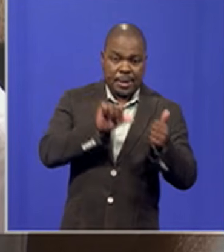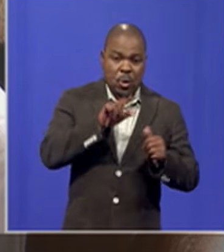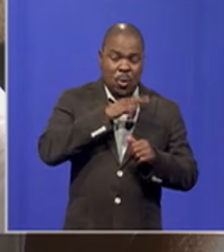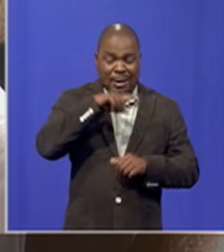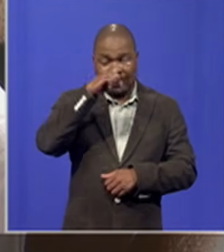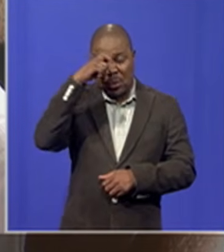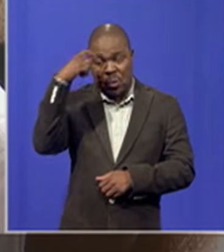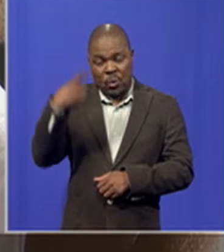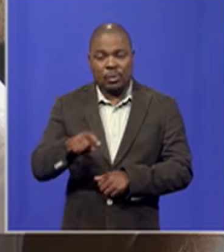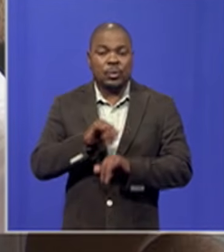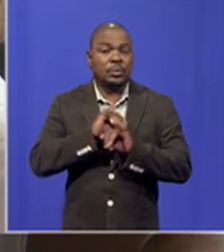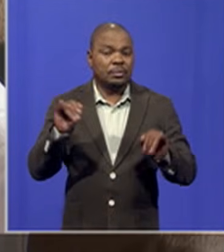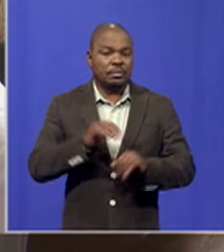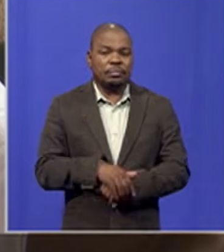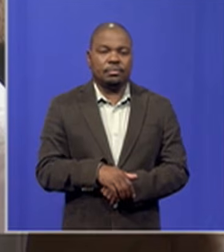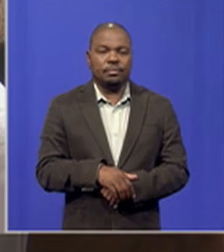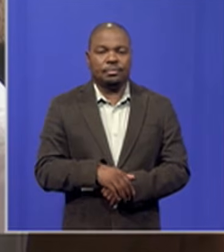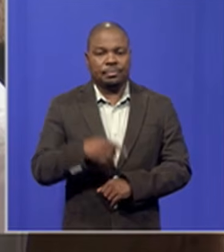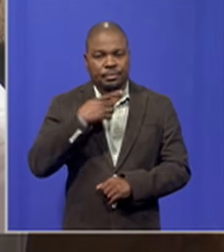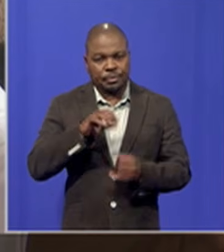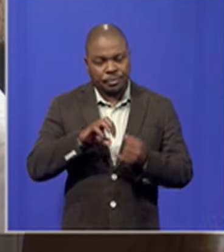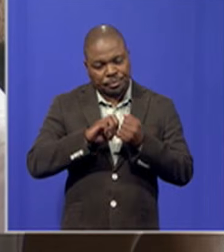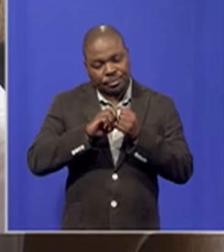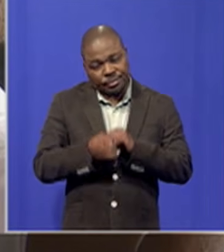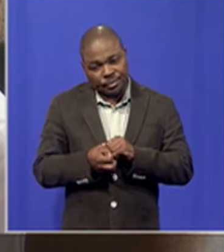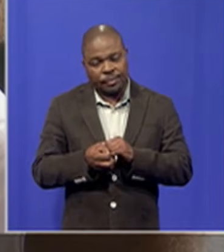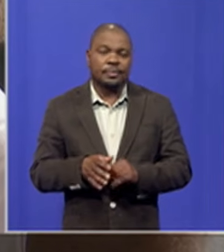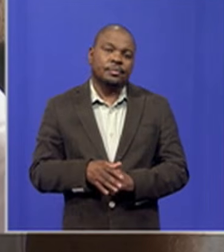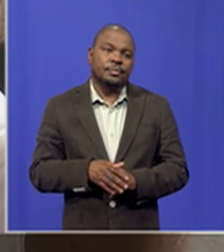haholo, empa re a leka gore ge